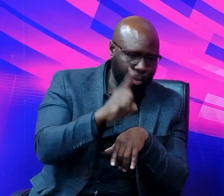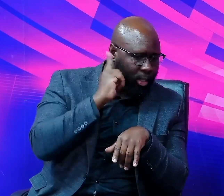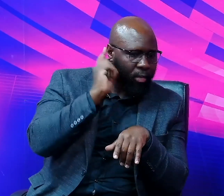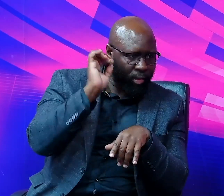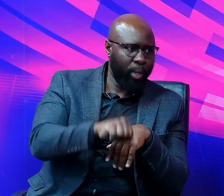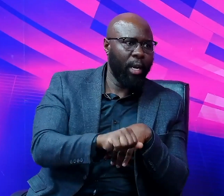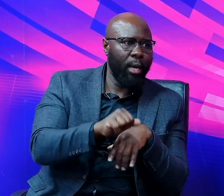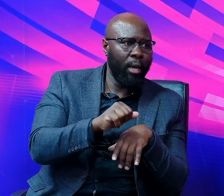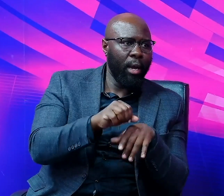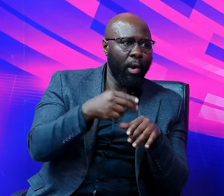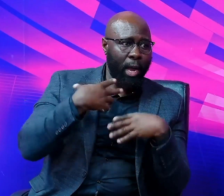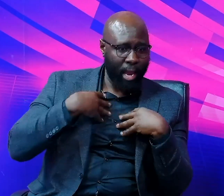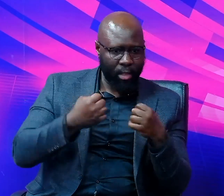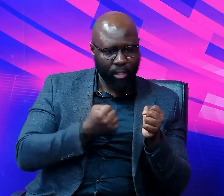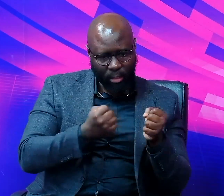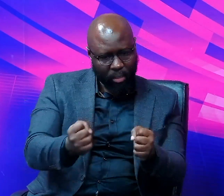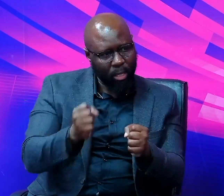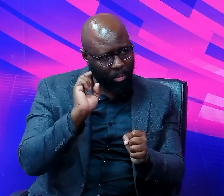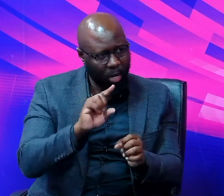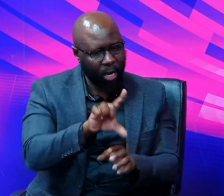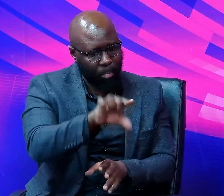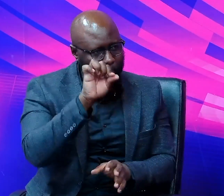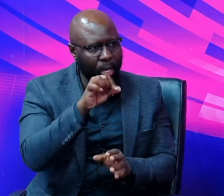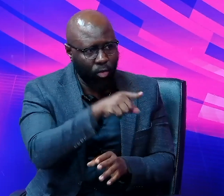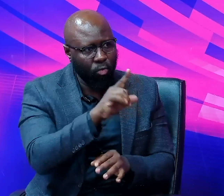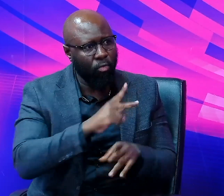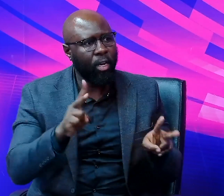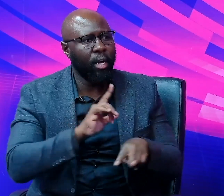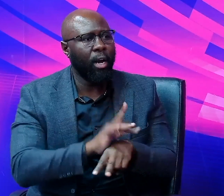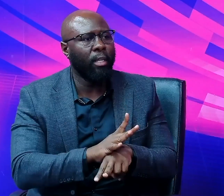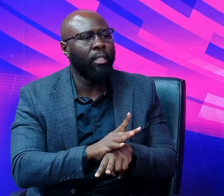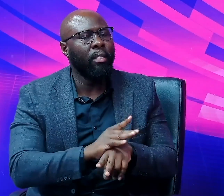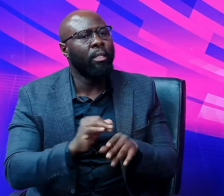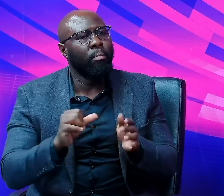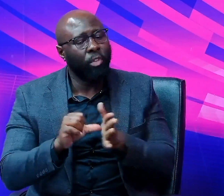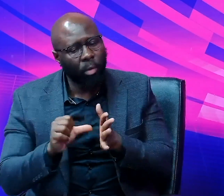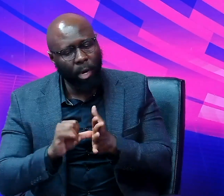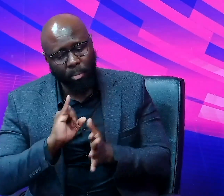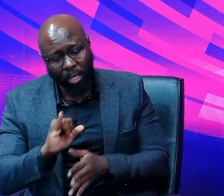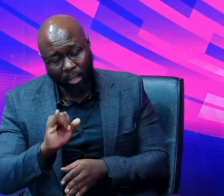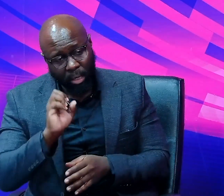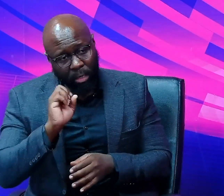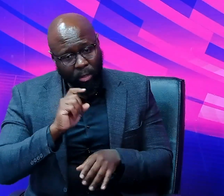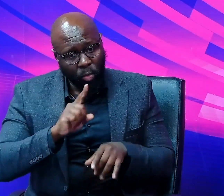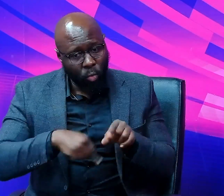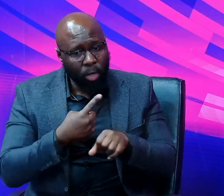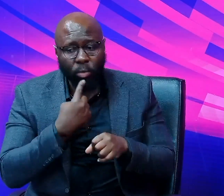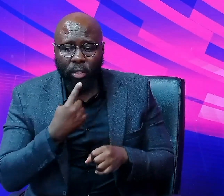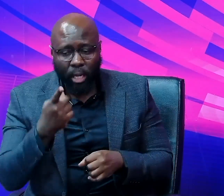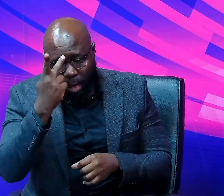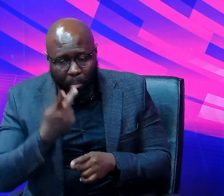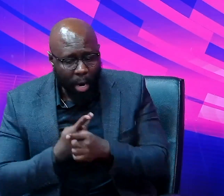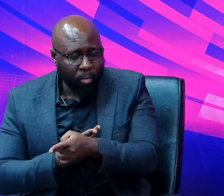if we did early identification, the health systems can pick up a child at a very early